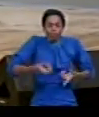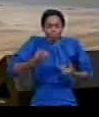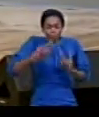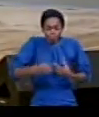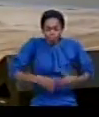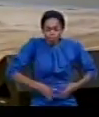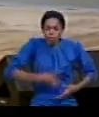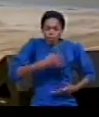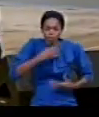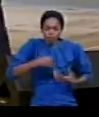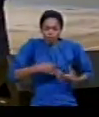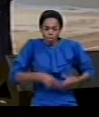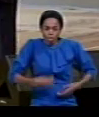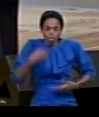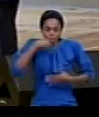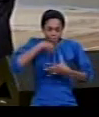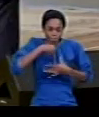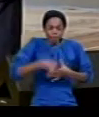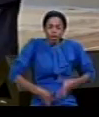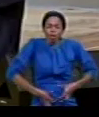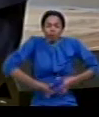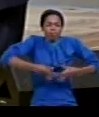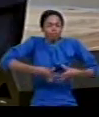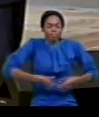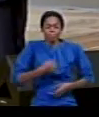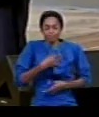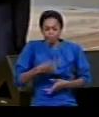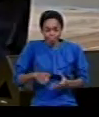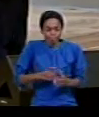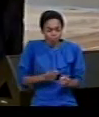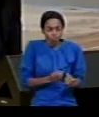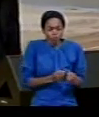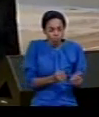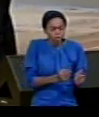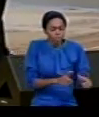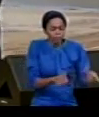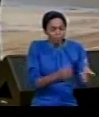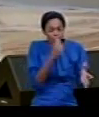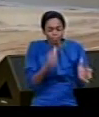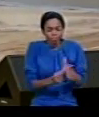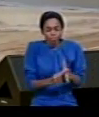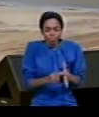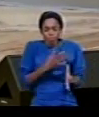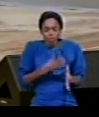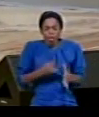boiling on the inside, and then you quickly run away from that place so that